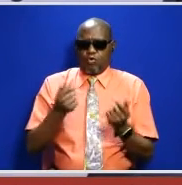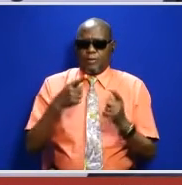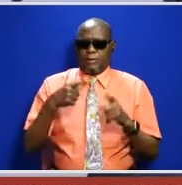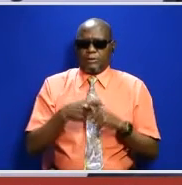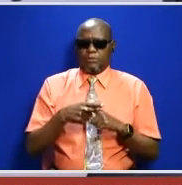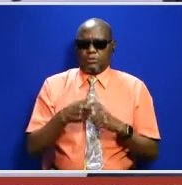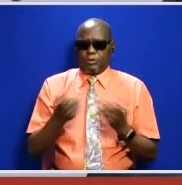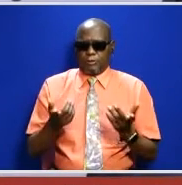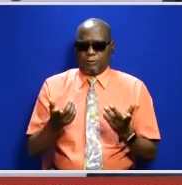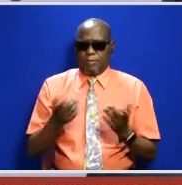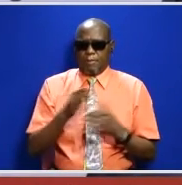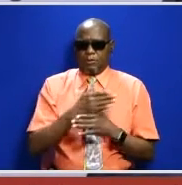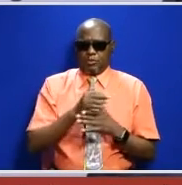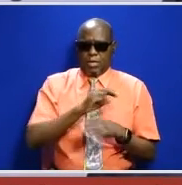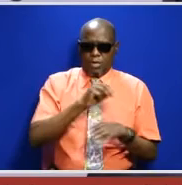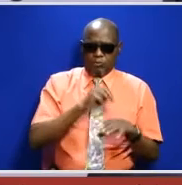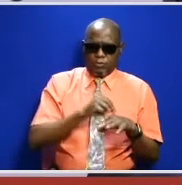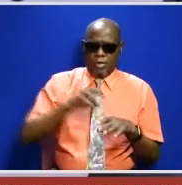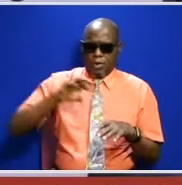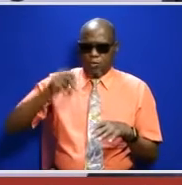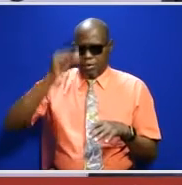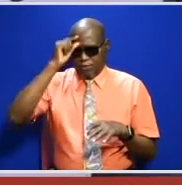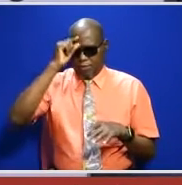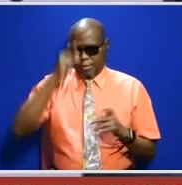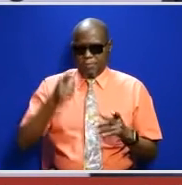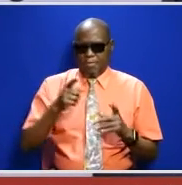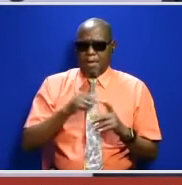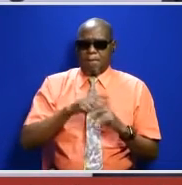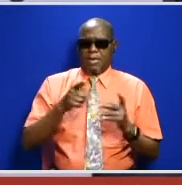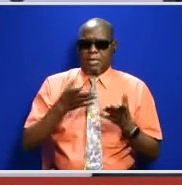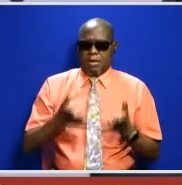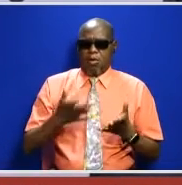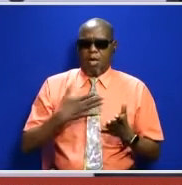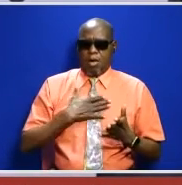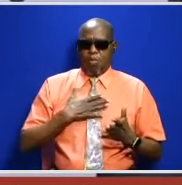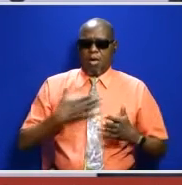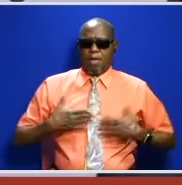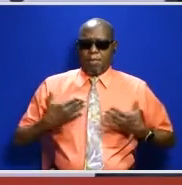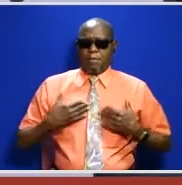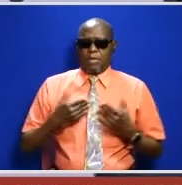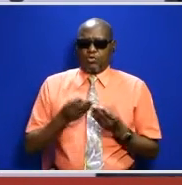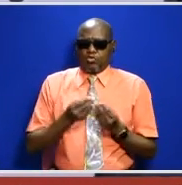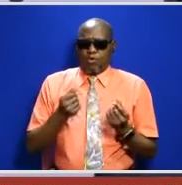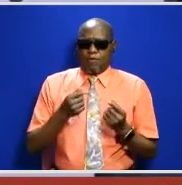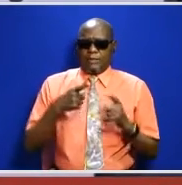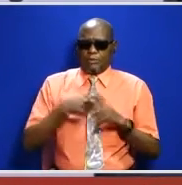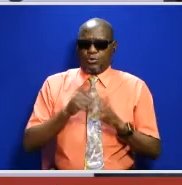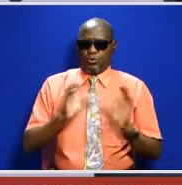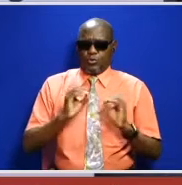between national government and county government. But it's our pleasure when we are not solving a dispute,